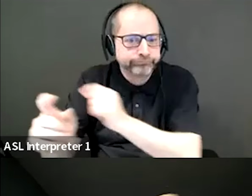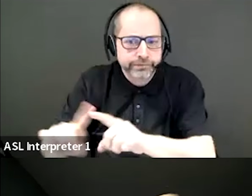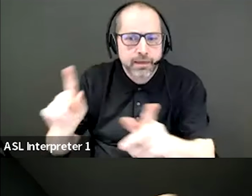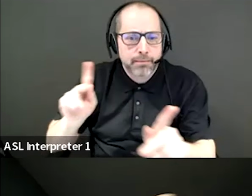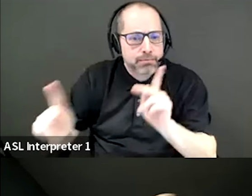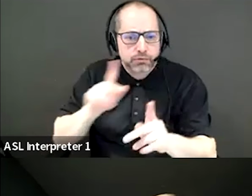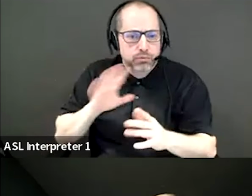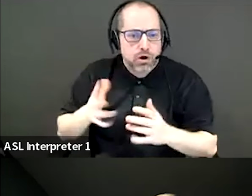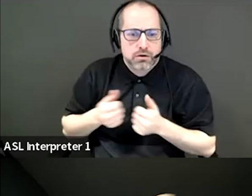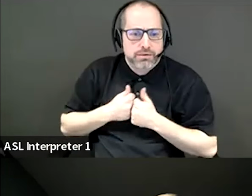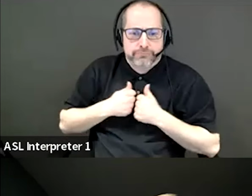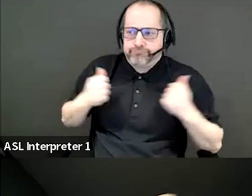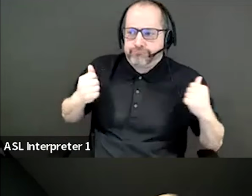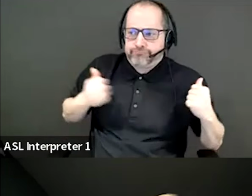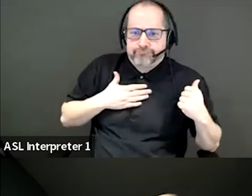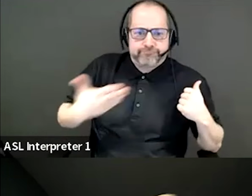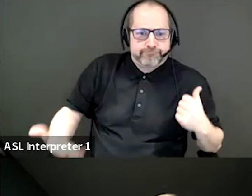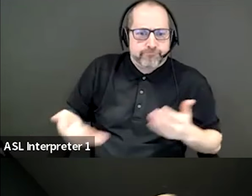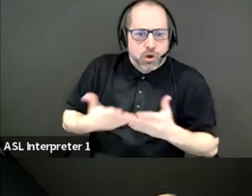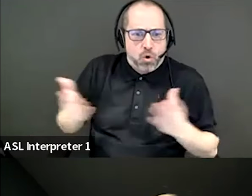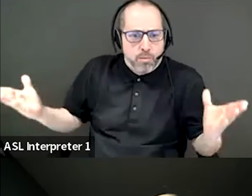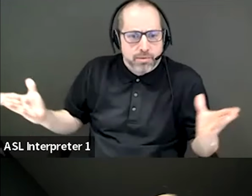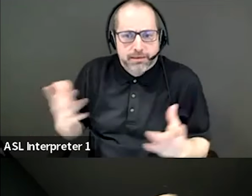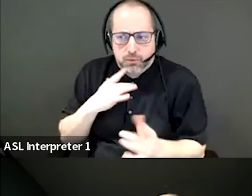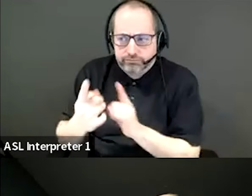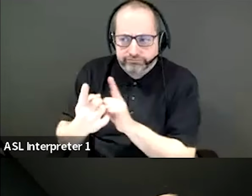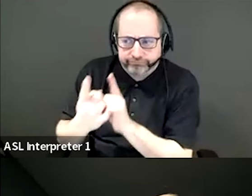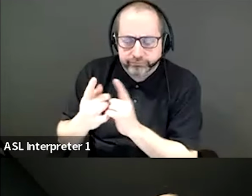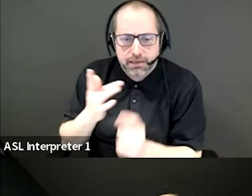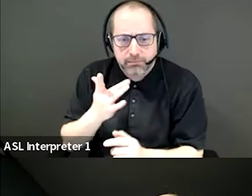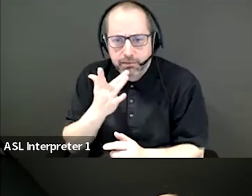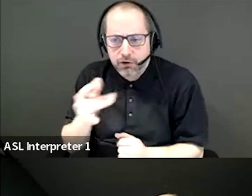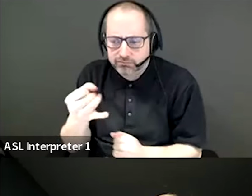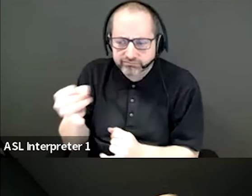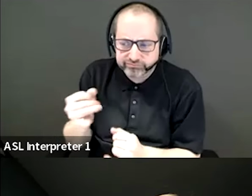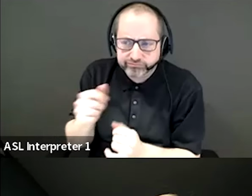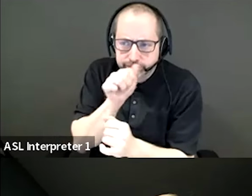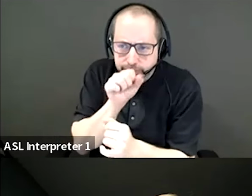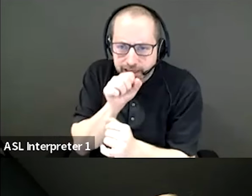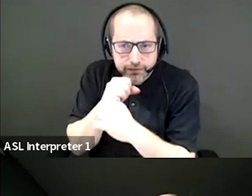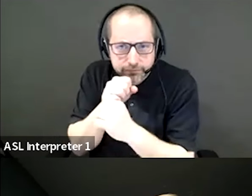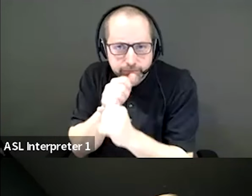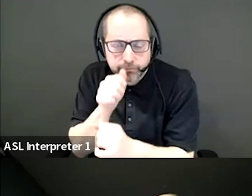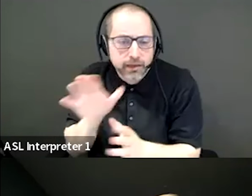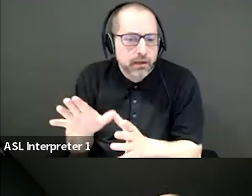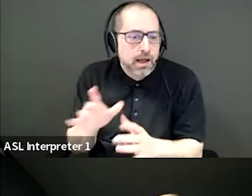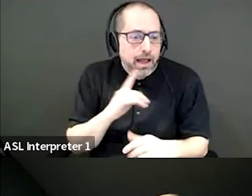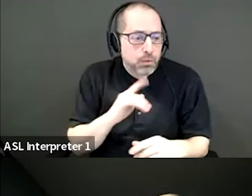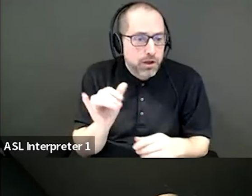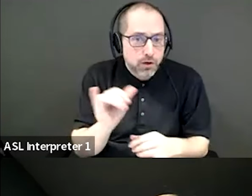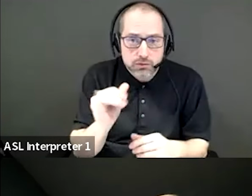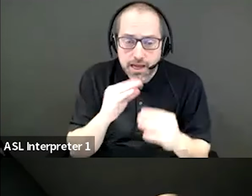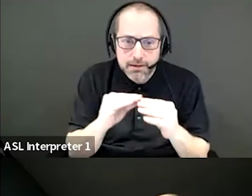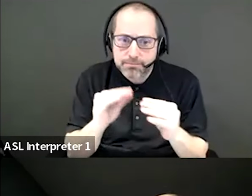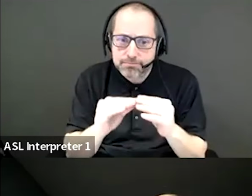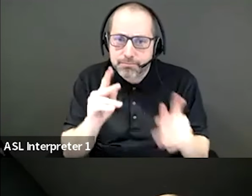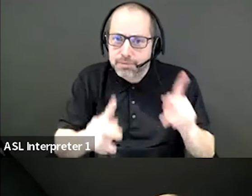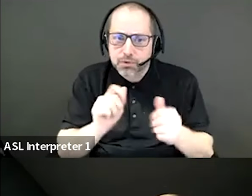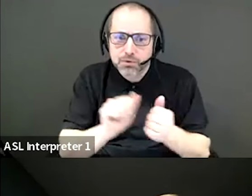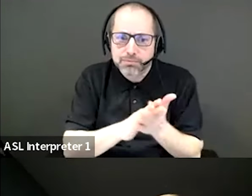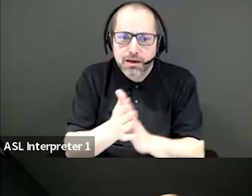with. So we also saw that impact. We have also another survey that came out about people's burnout in the movement and trauma responses.